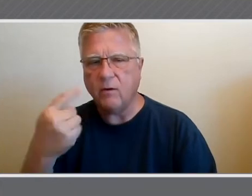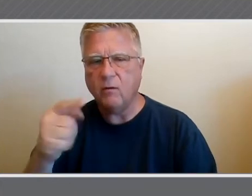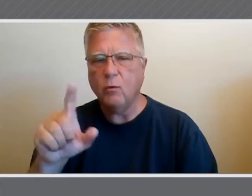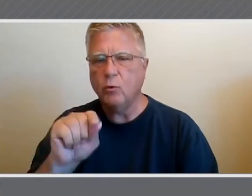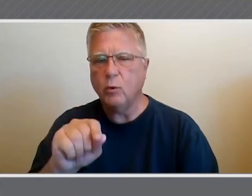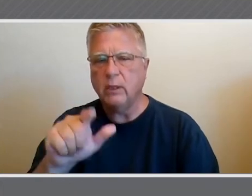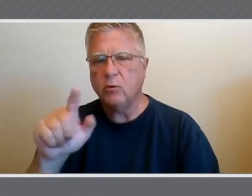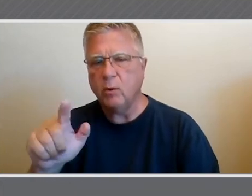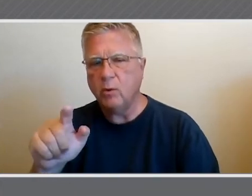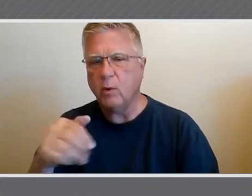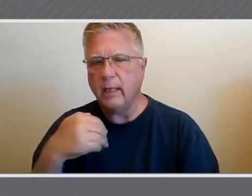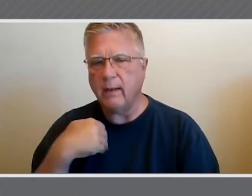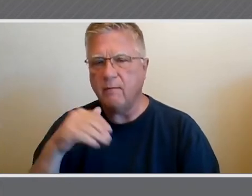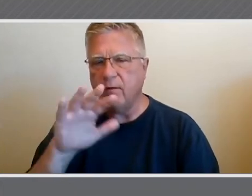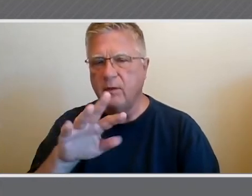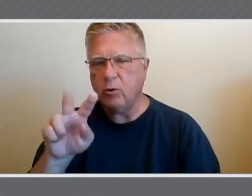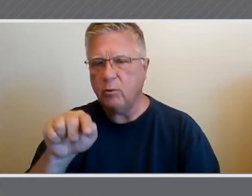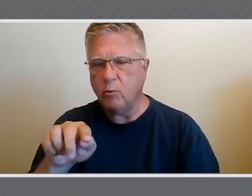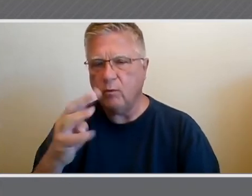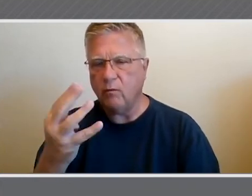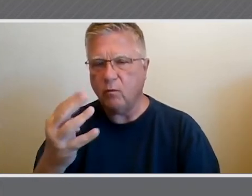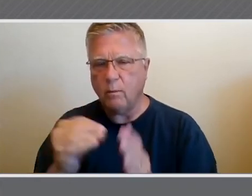2021, it's $52.4 million.